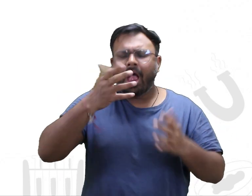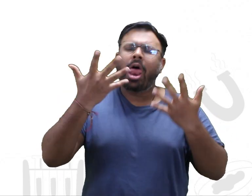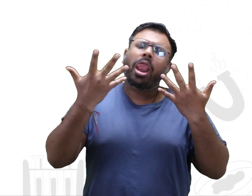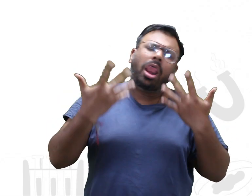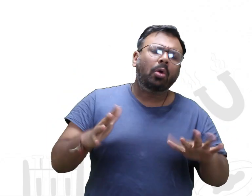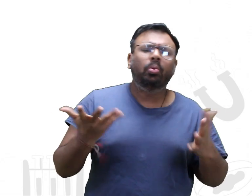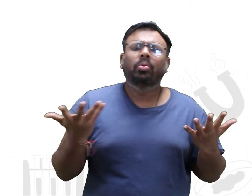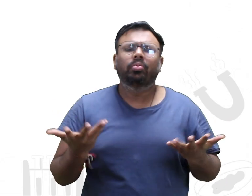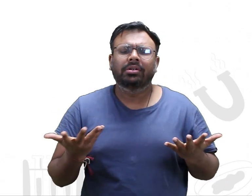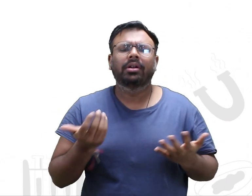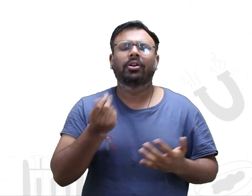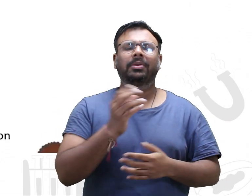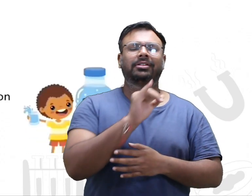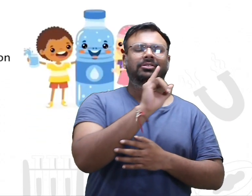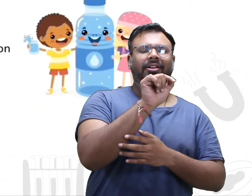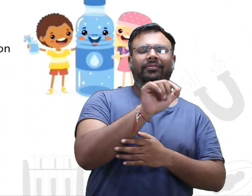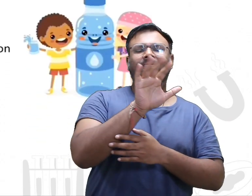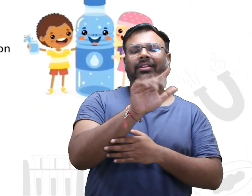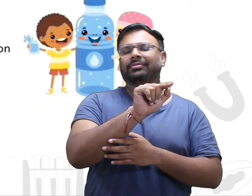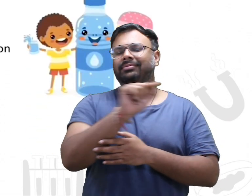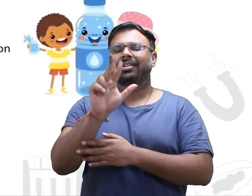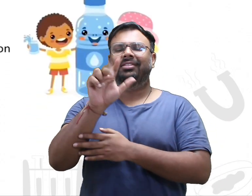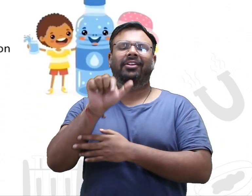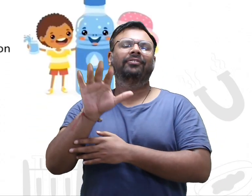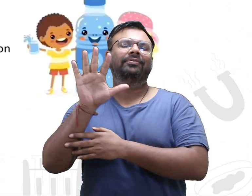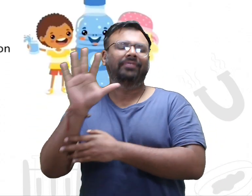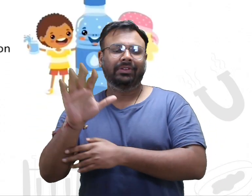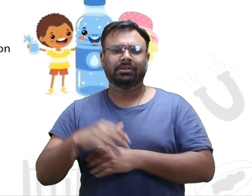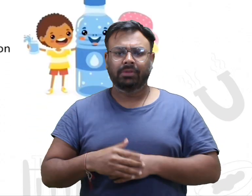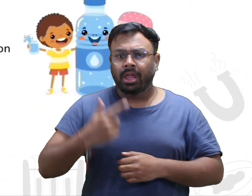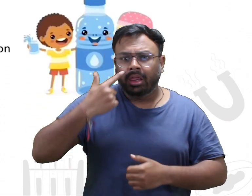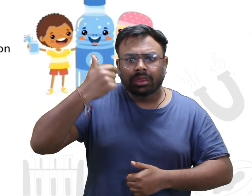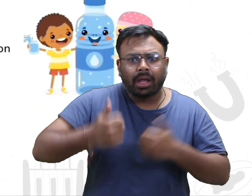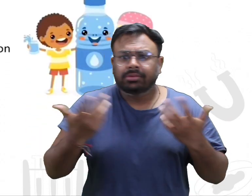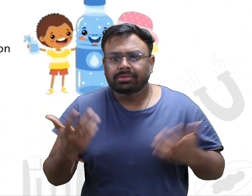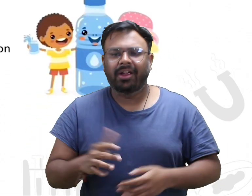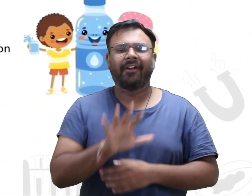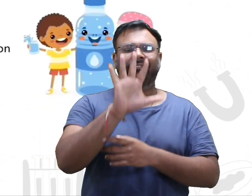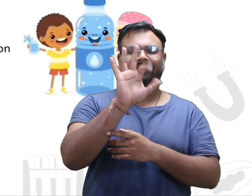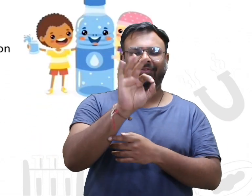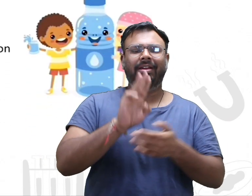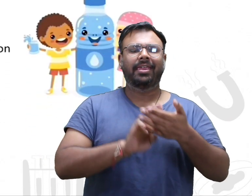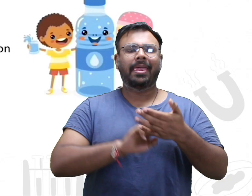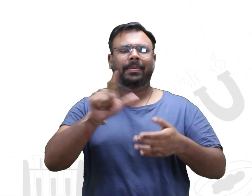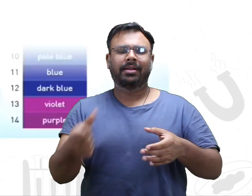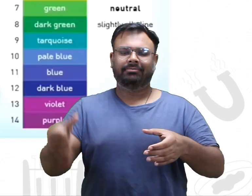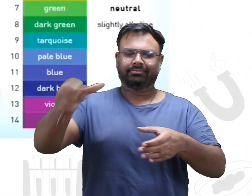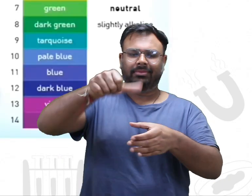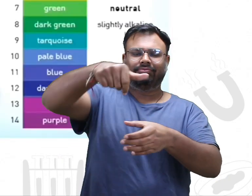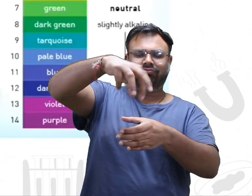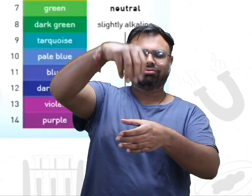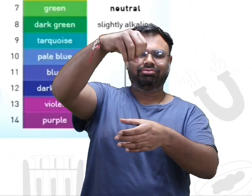should fall within the range of 6.5 to 8.5. For this experiment, we